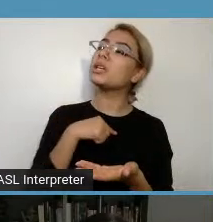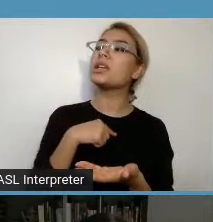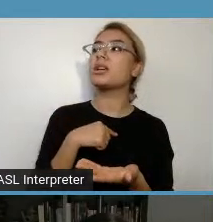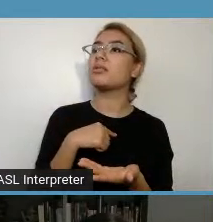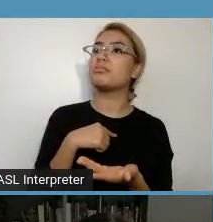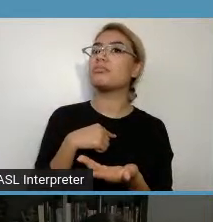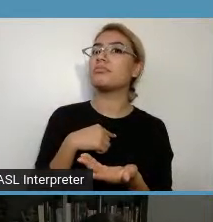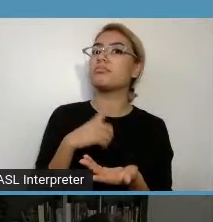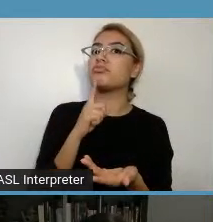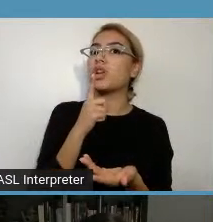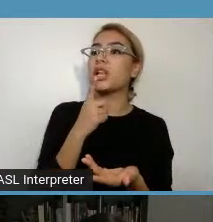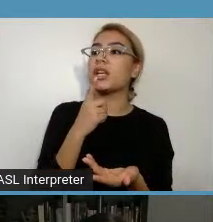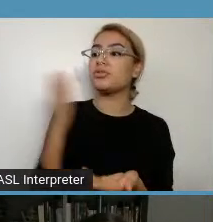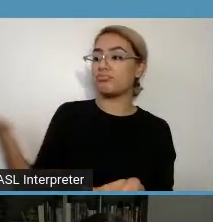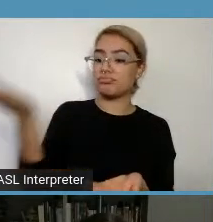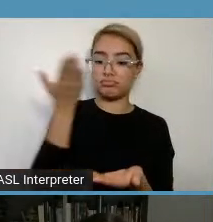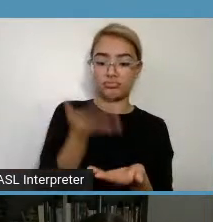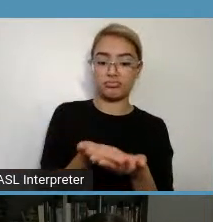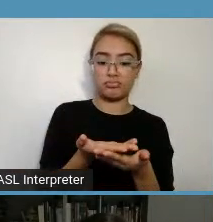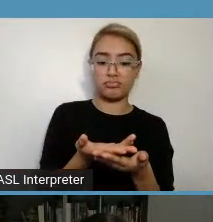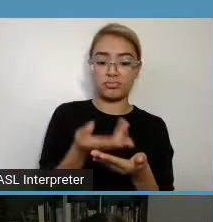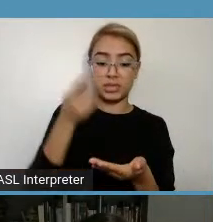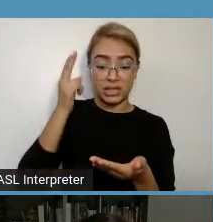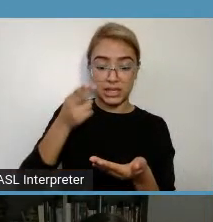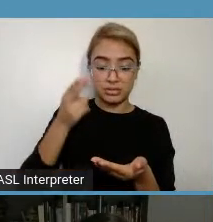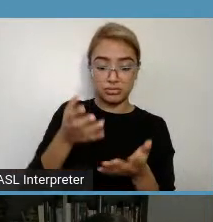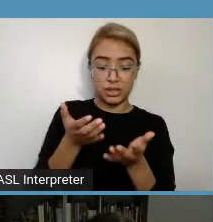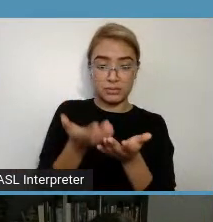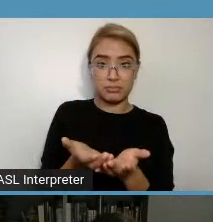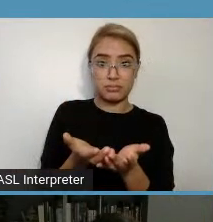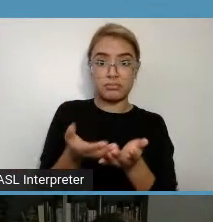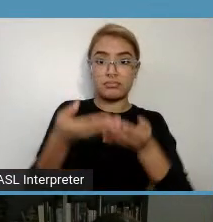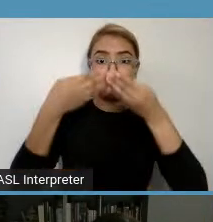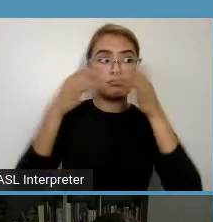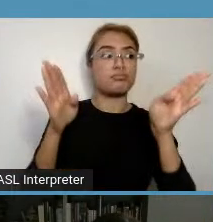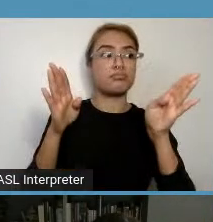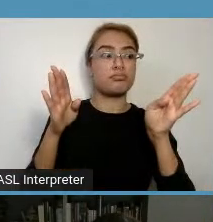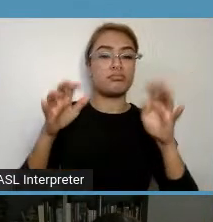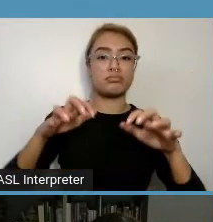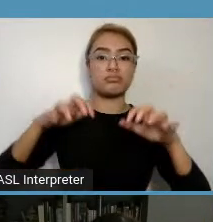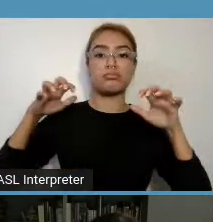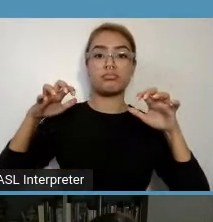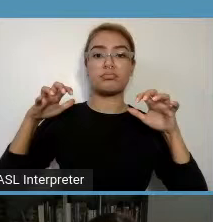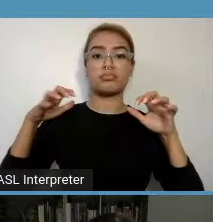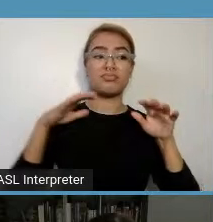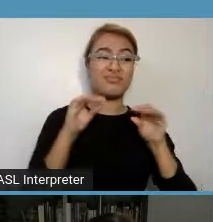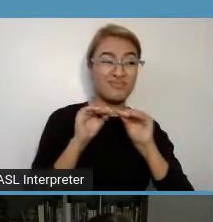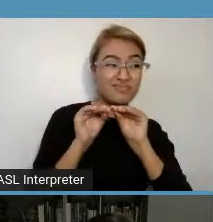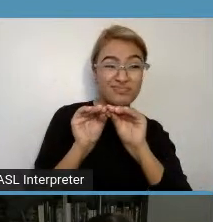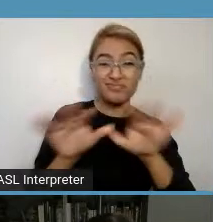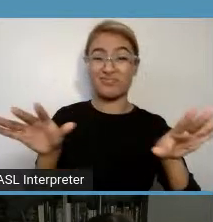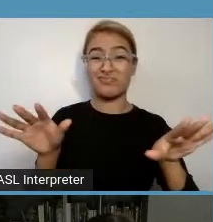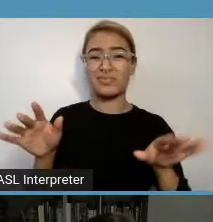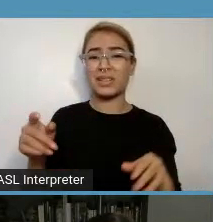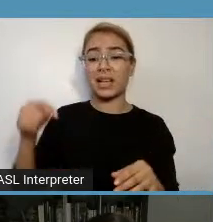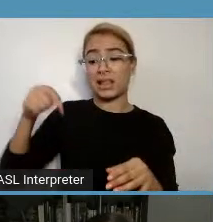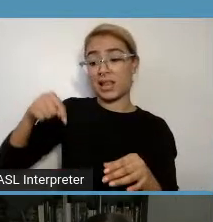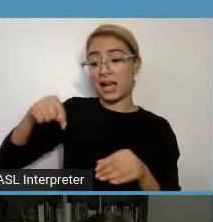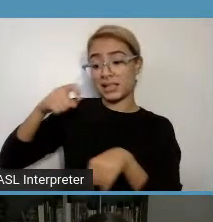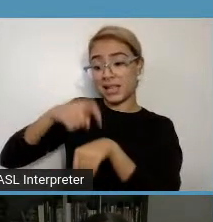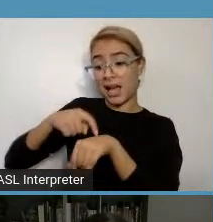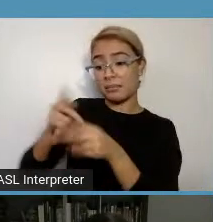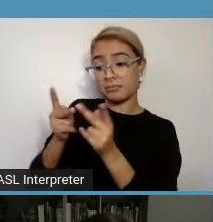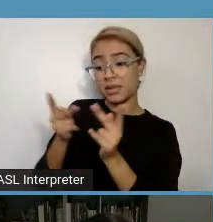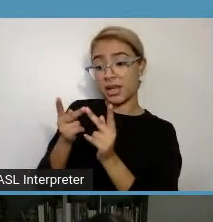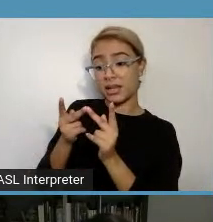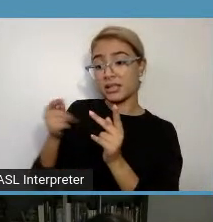just putting history out there. This is, at this time and place, this is what people thought and believed. We're not